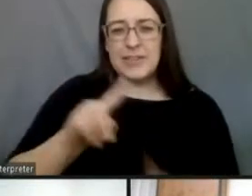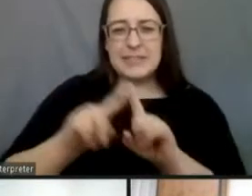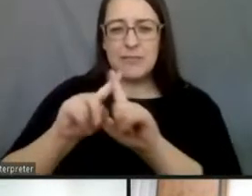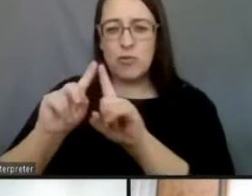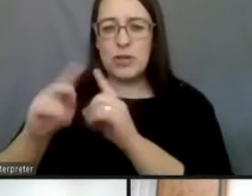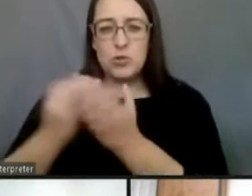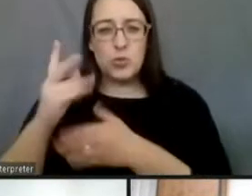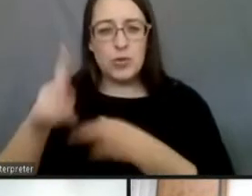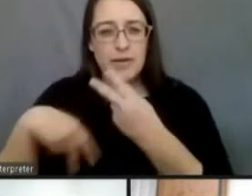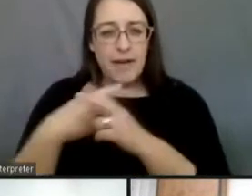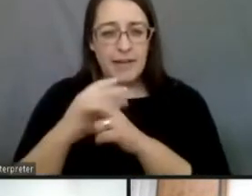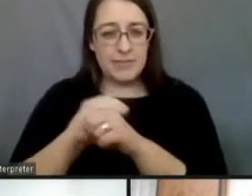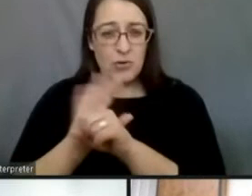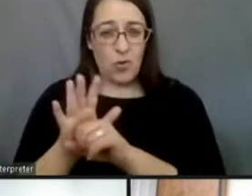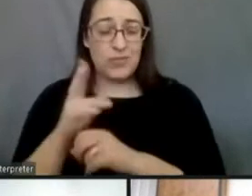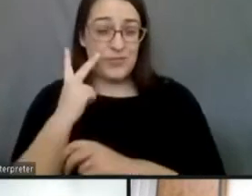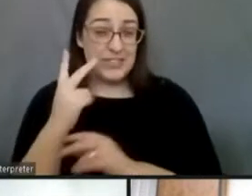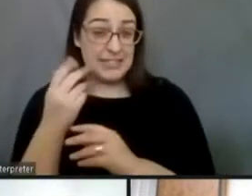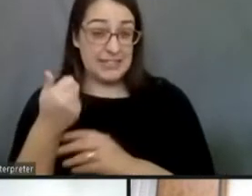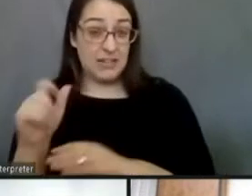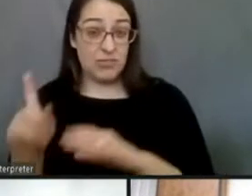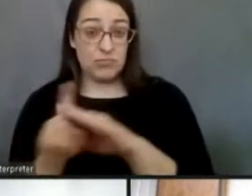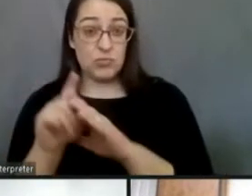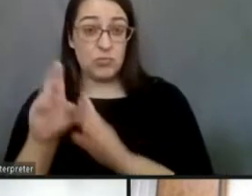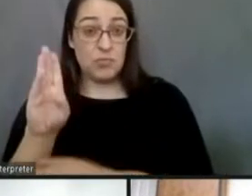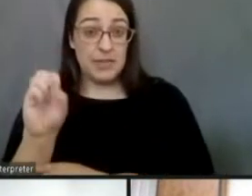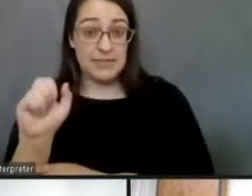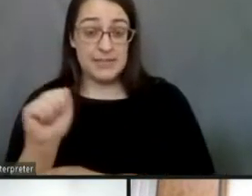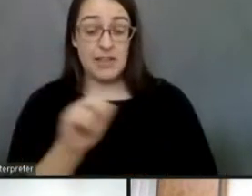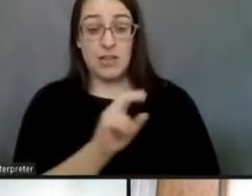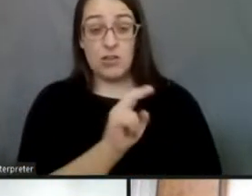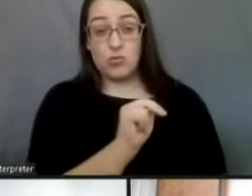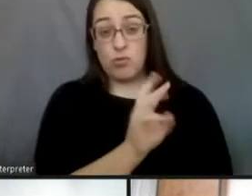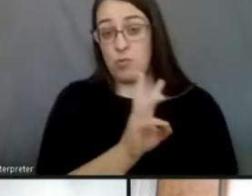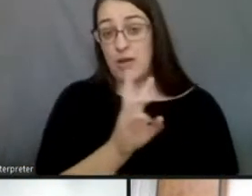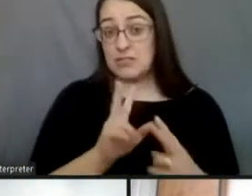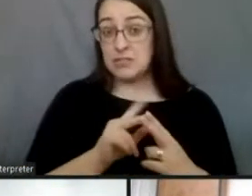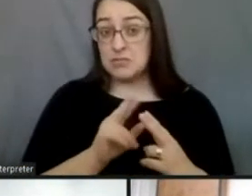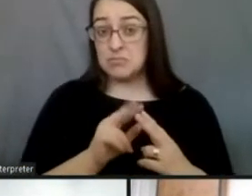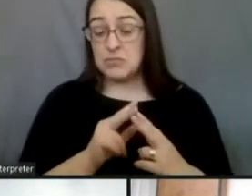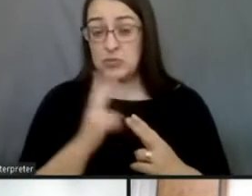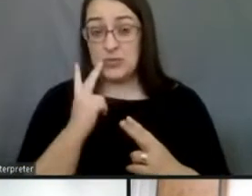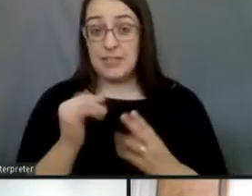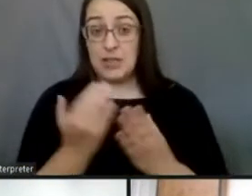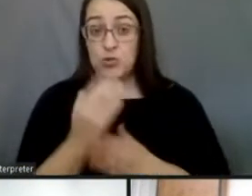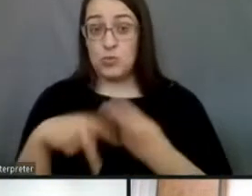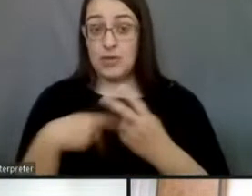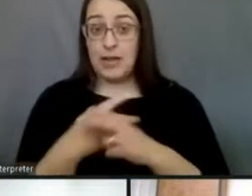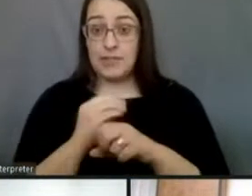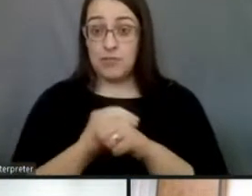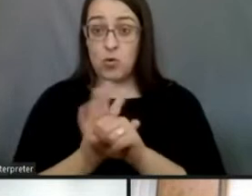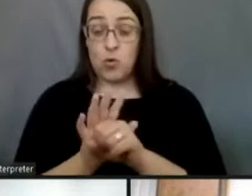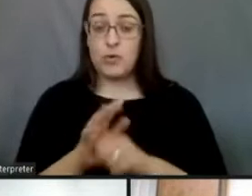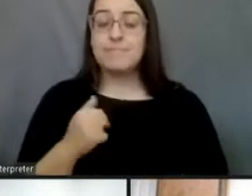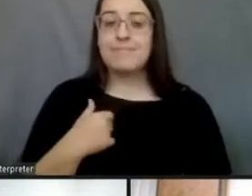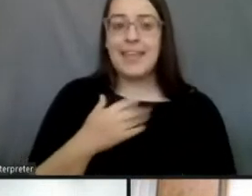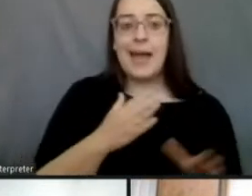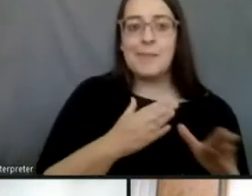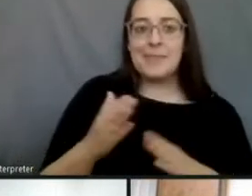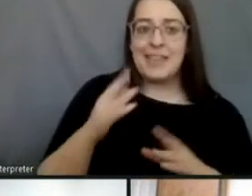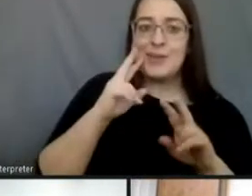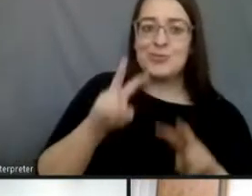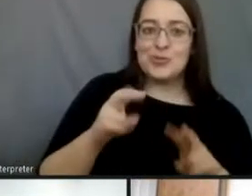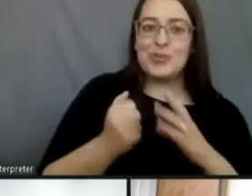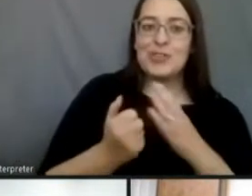are seeing either at Northwest or at BSA? David, I meant to look that up this